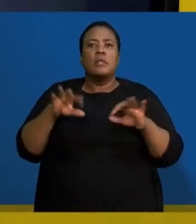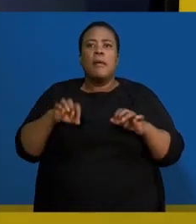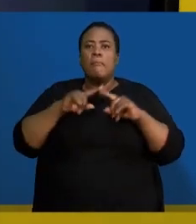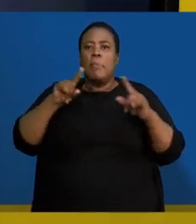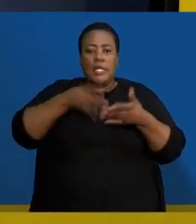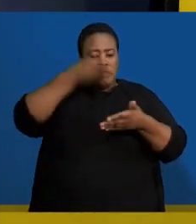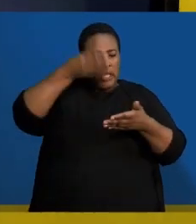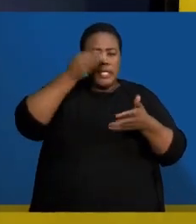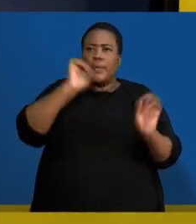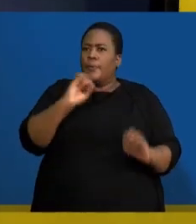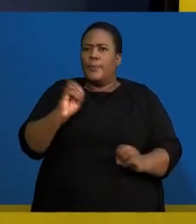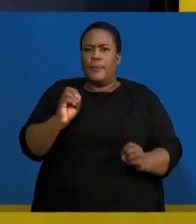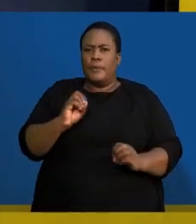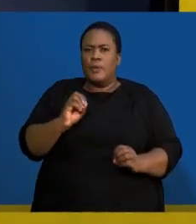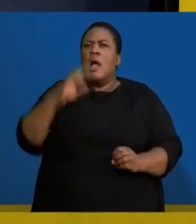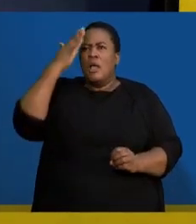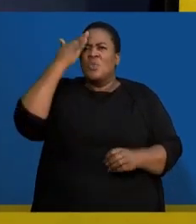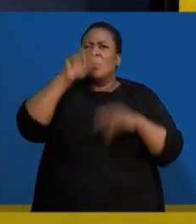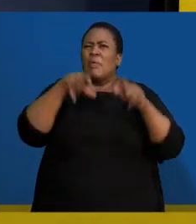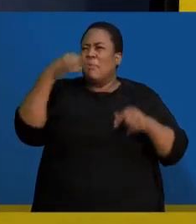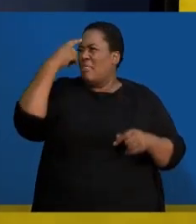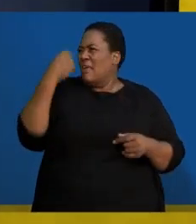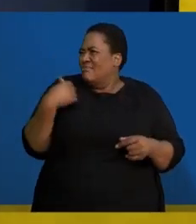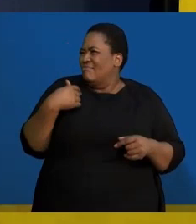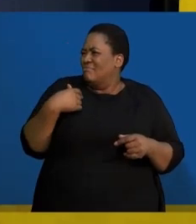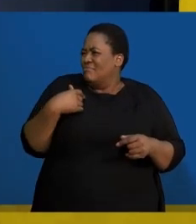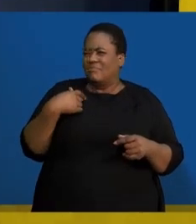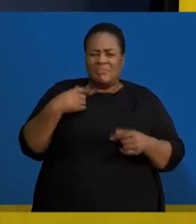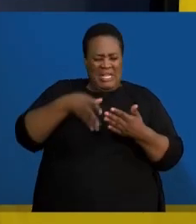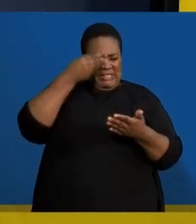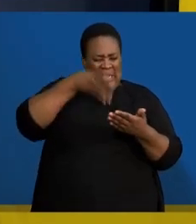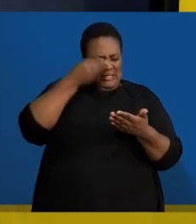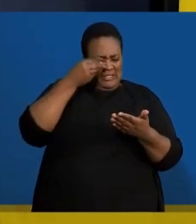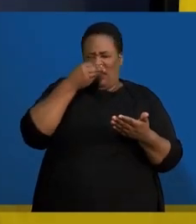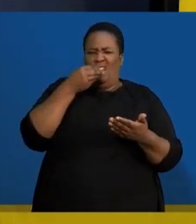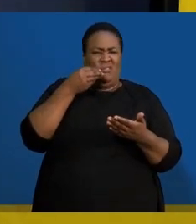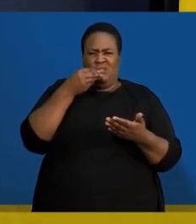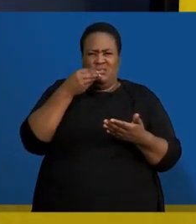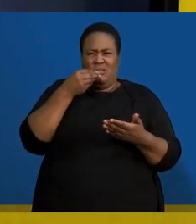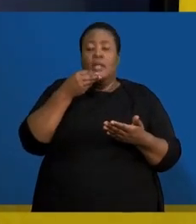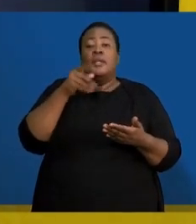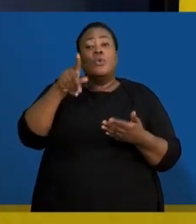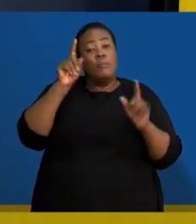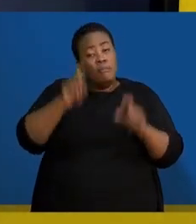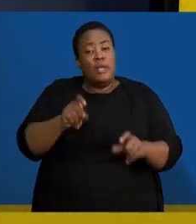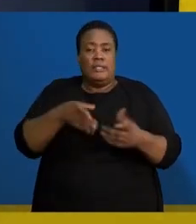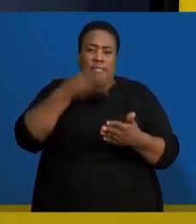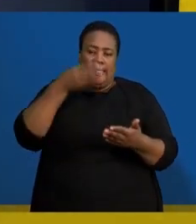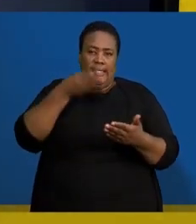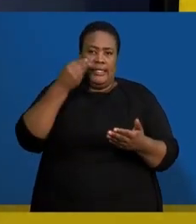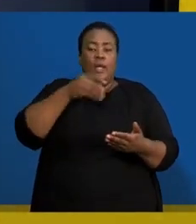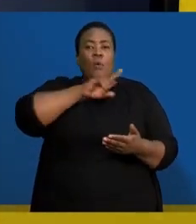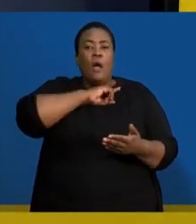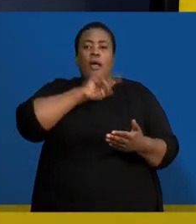I know there's this misconception that you don't have to study for a source-based paper. You do have to study for it because you have